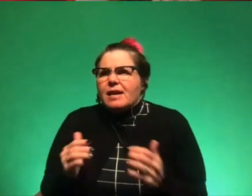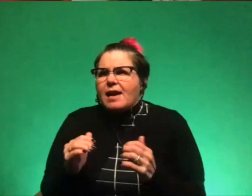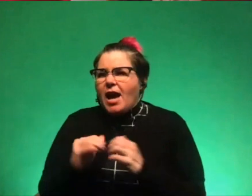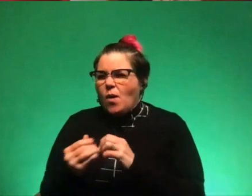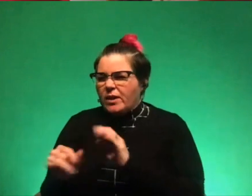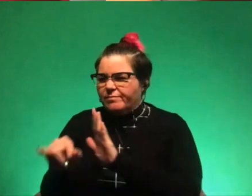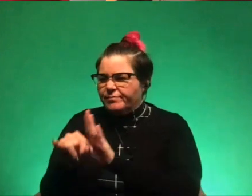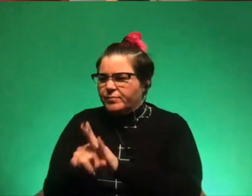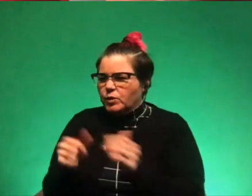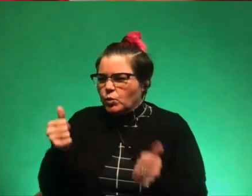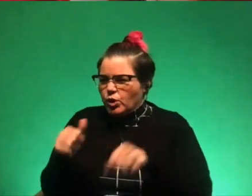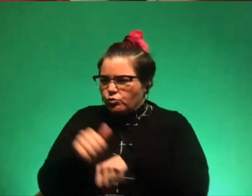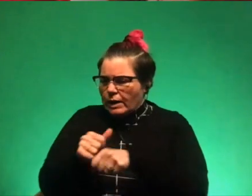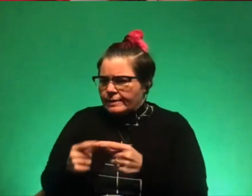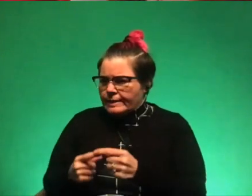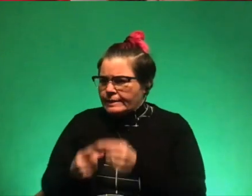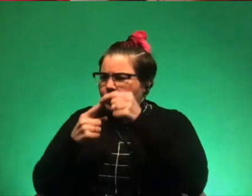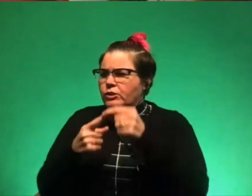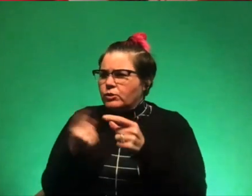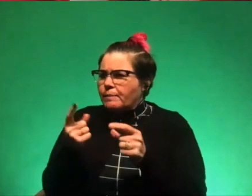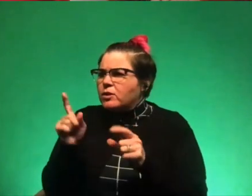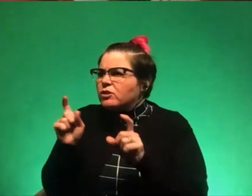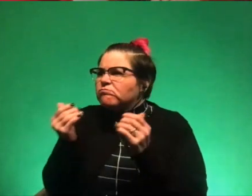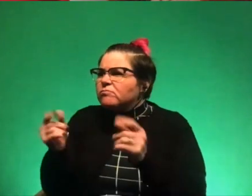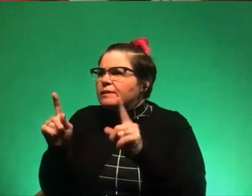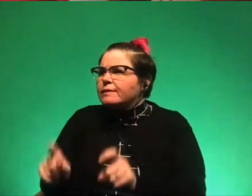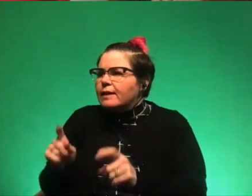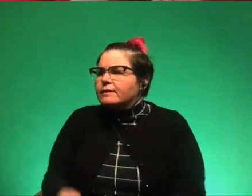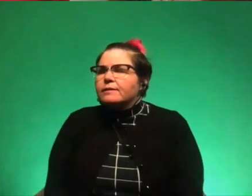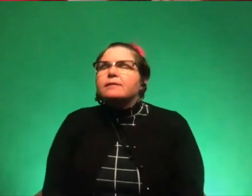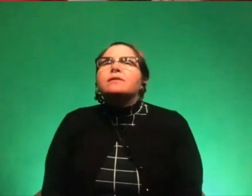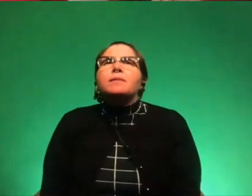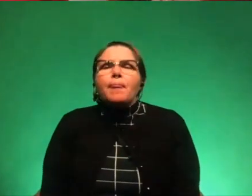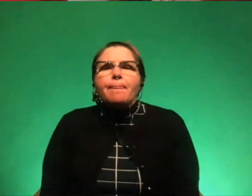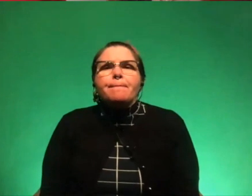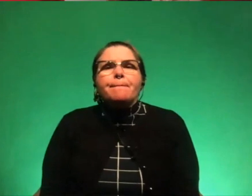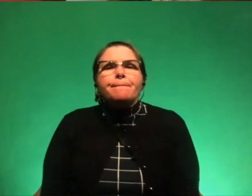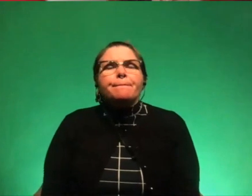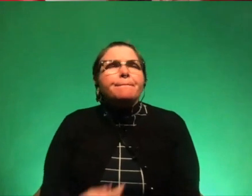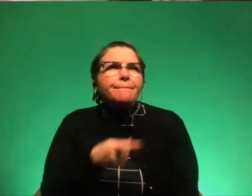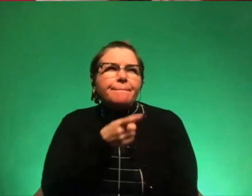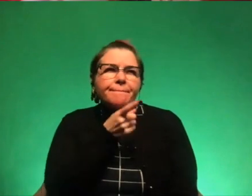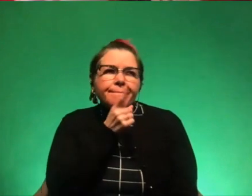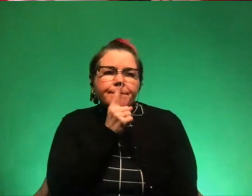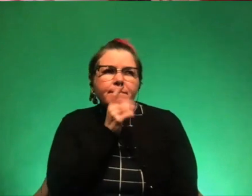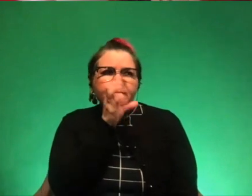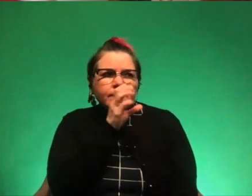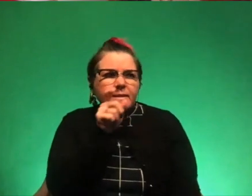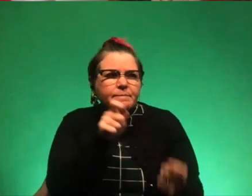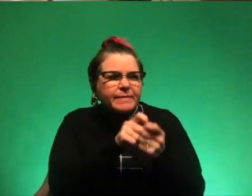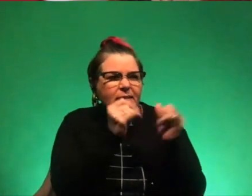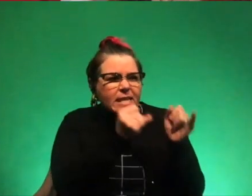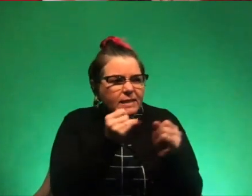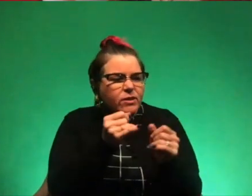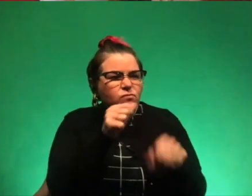rocks in the till are special or something that you should test? So we don't really look for like individual rocks. We kind of